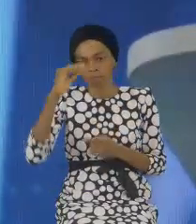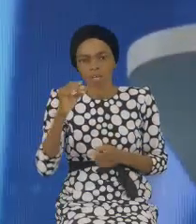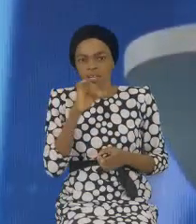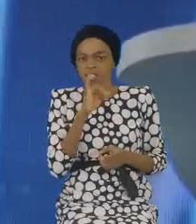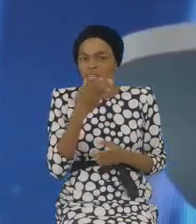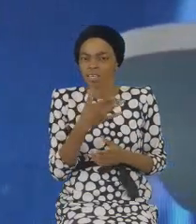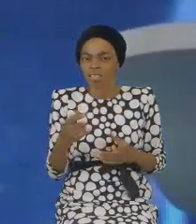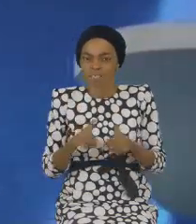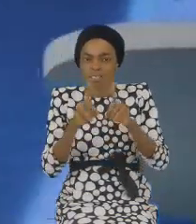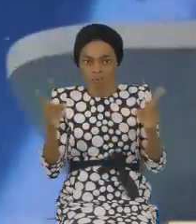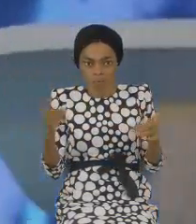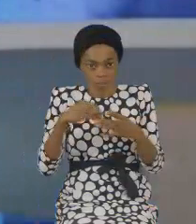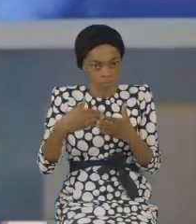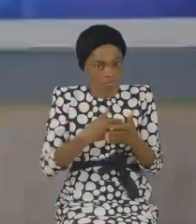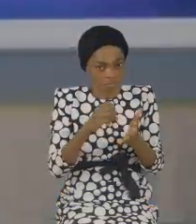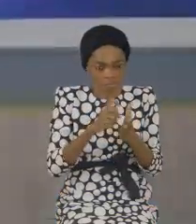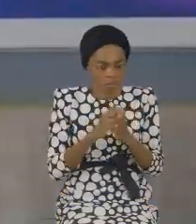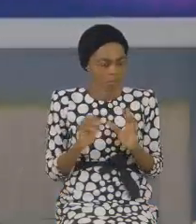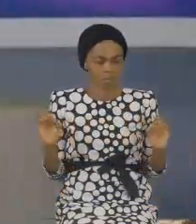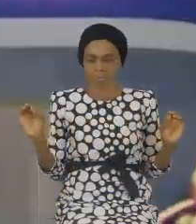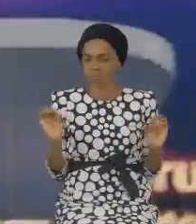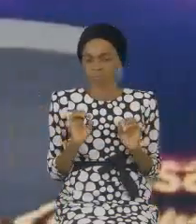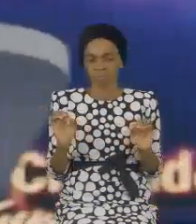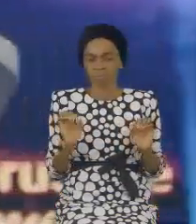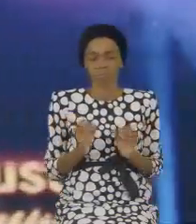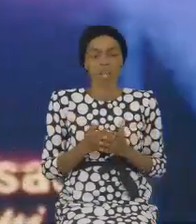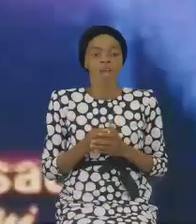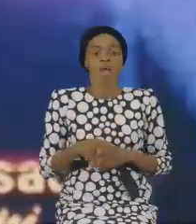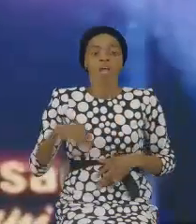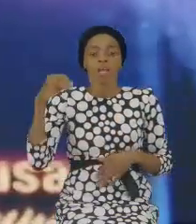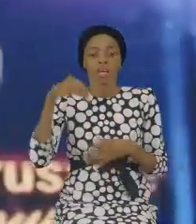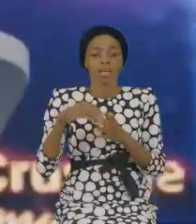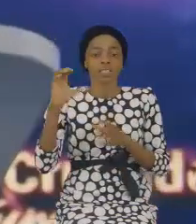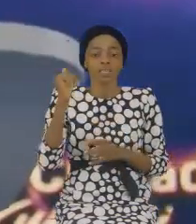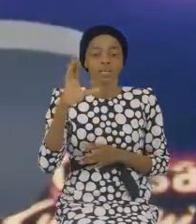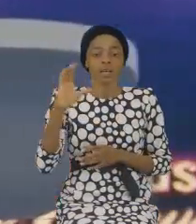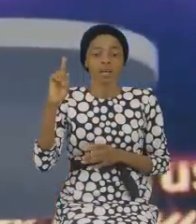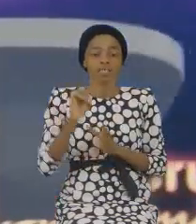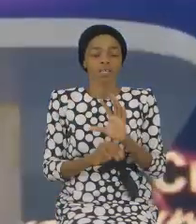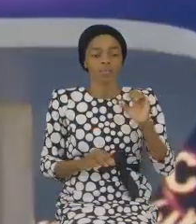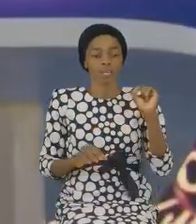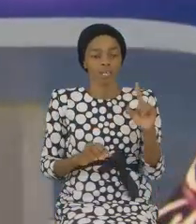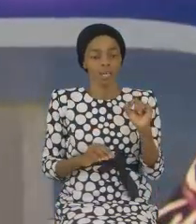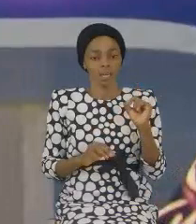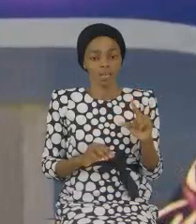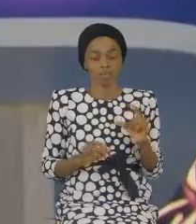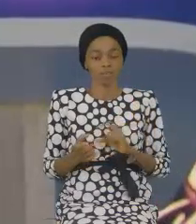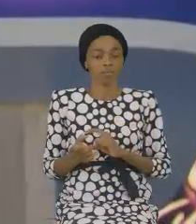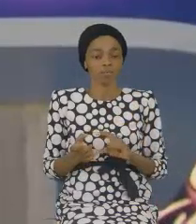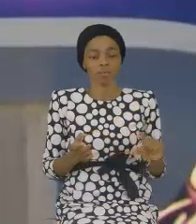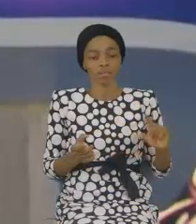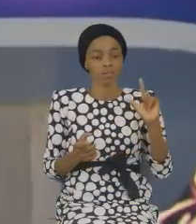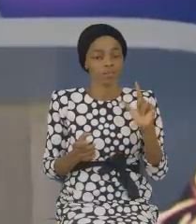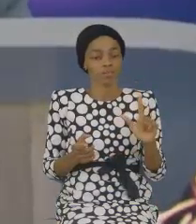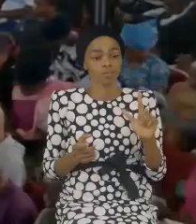difference in the New Testament? Not at all. We're looking at Acts chapter 11 verse 23. Acts chapter 11